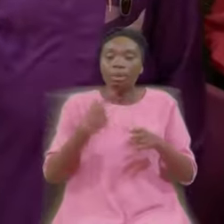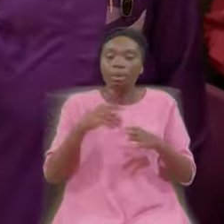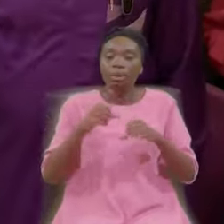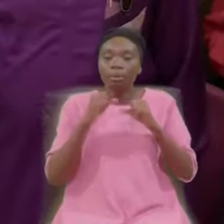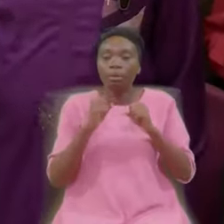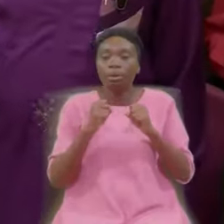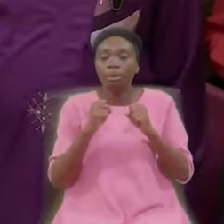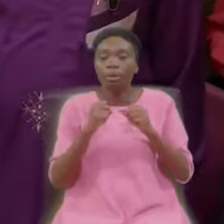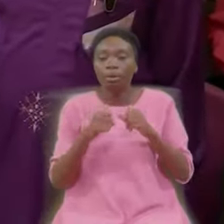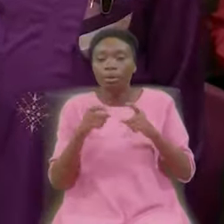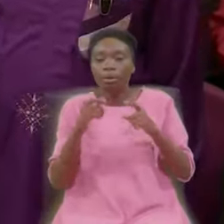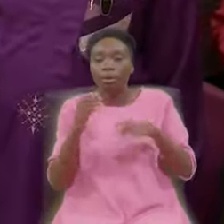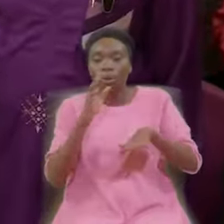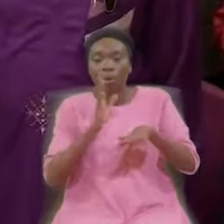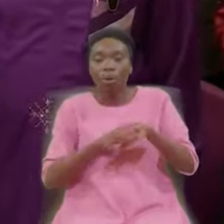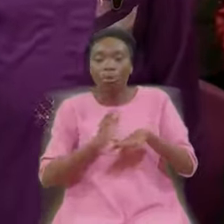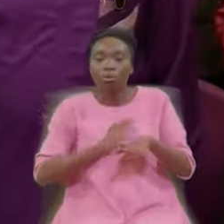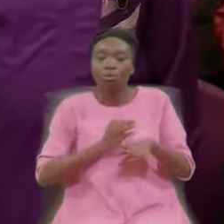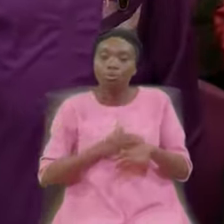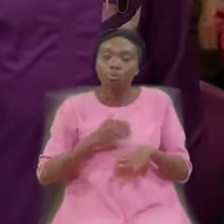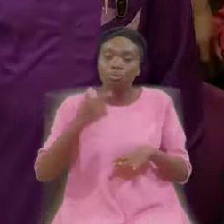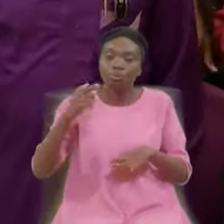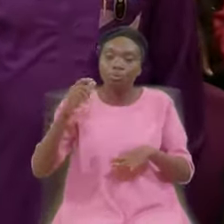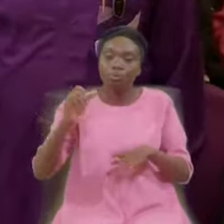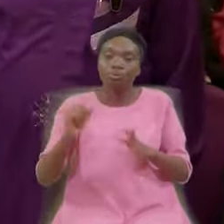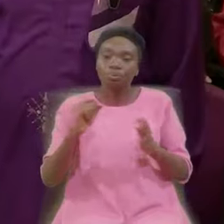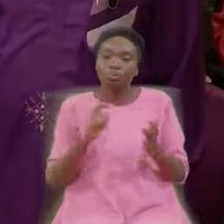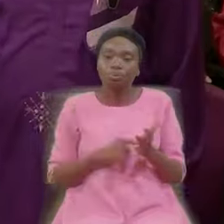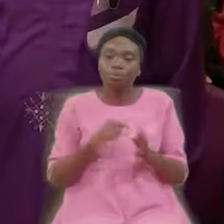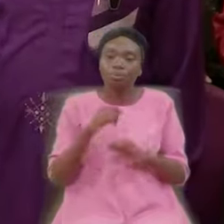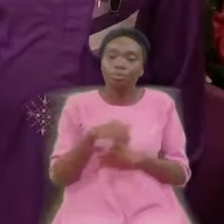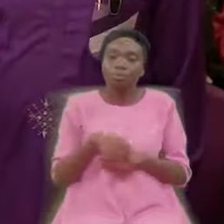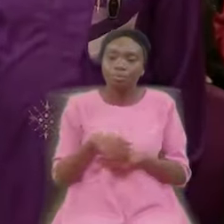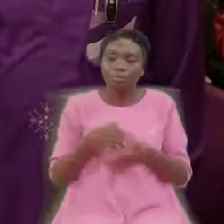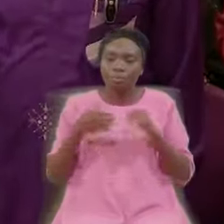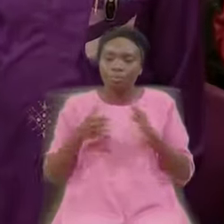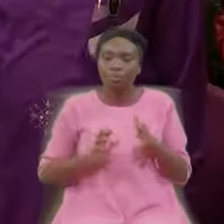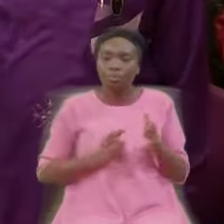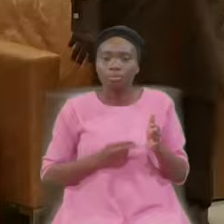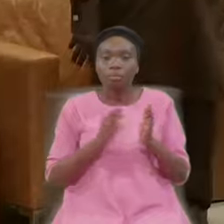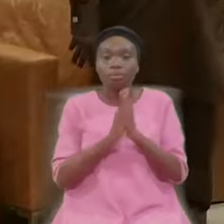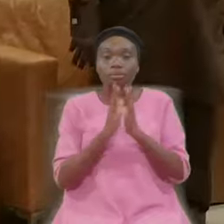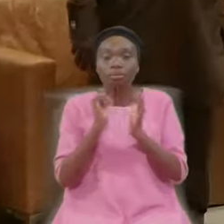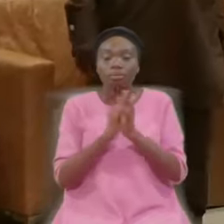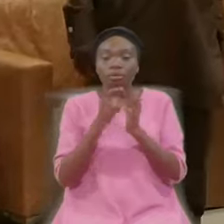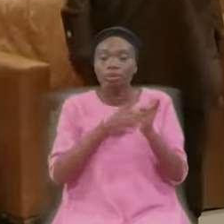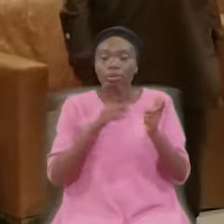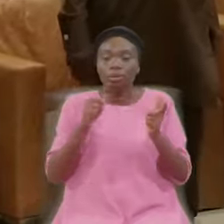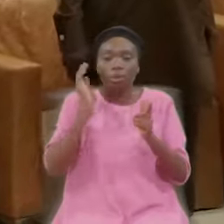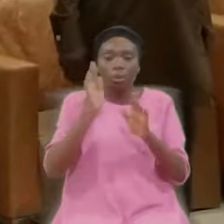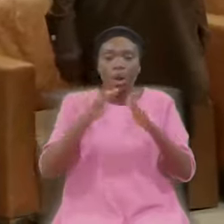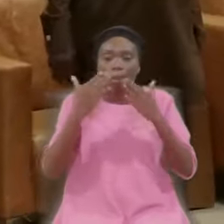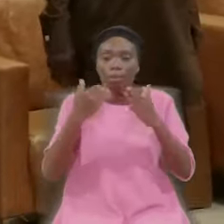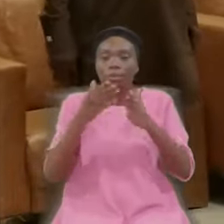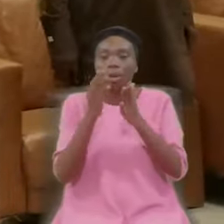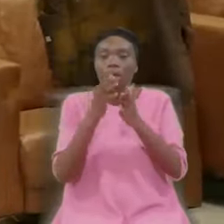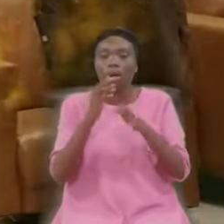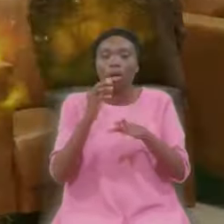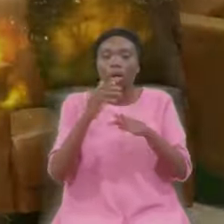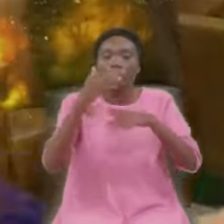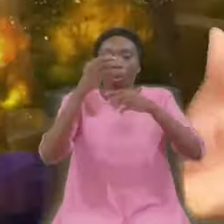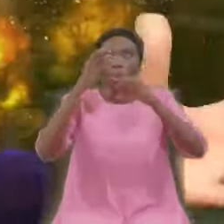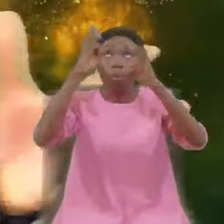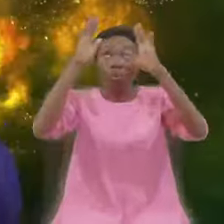power upon our GS tonight. Let's pray that the Lord will open the windows of heaven